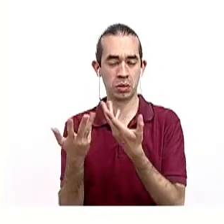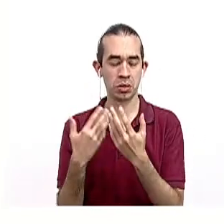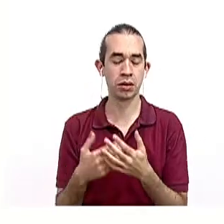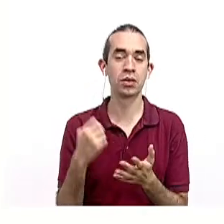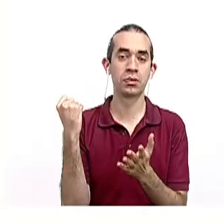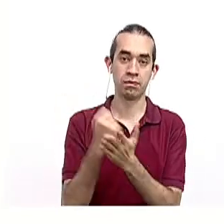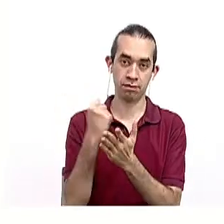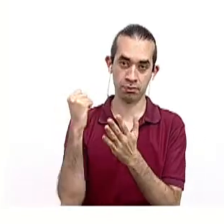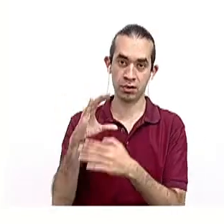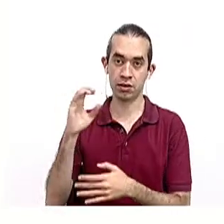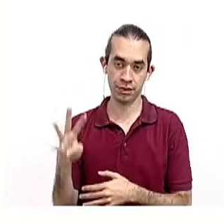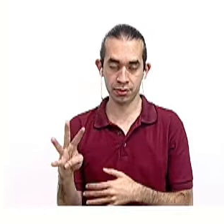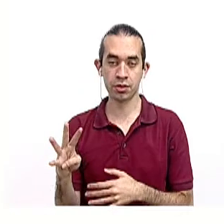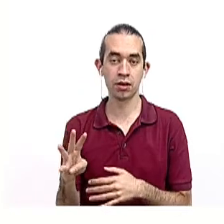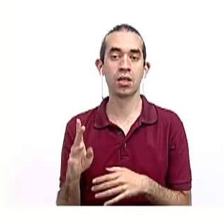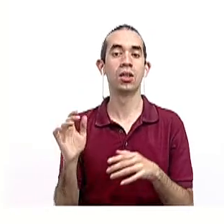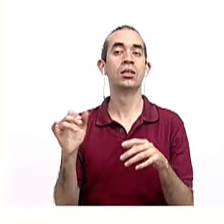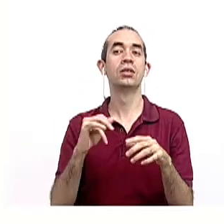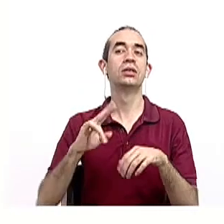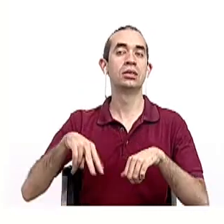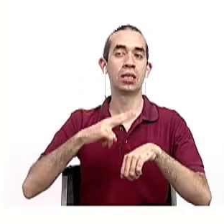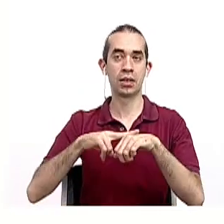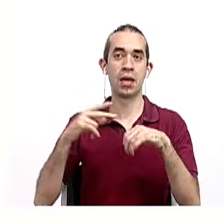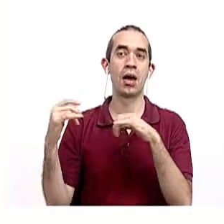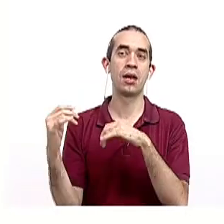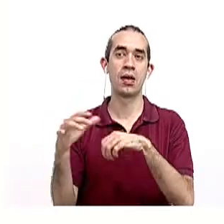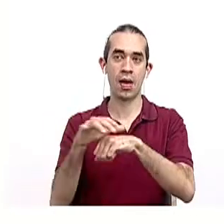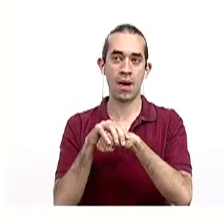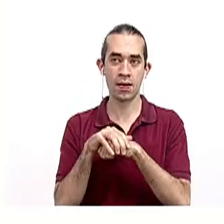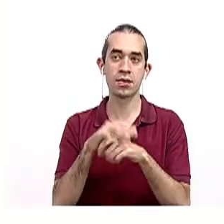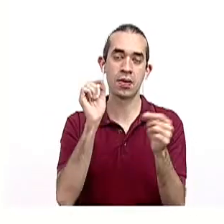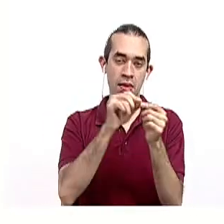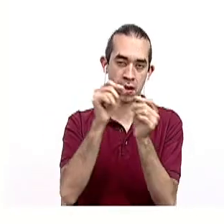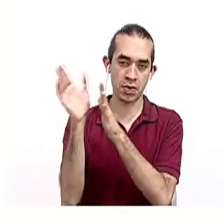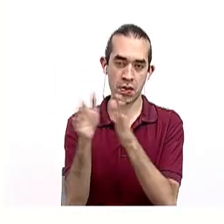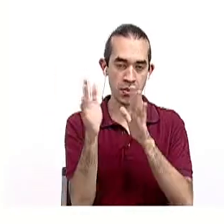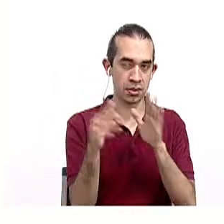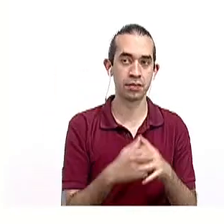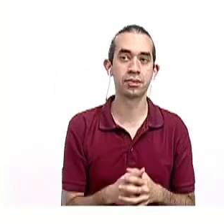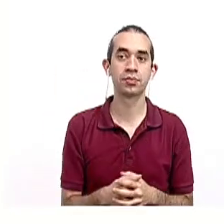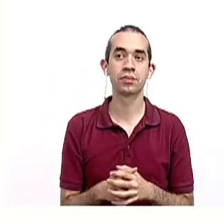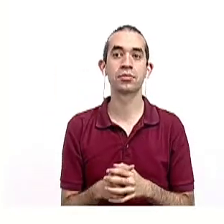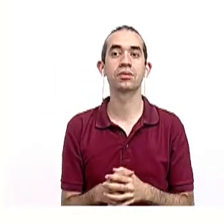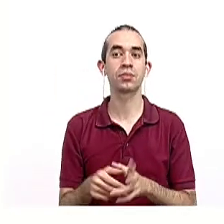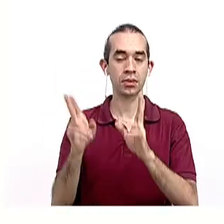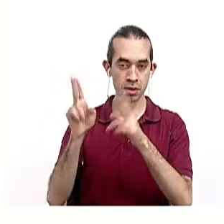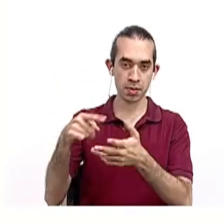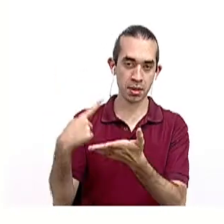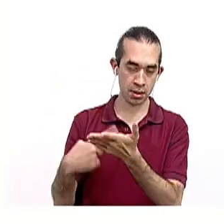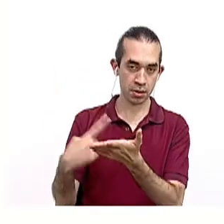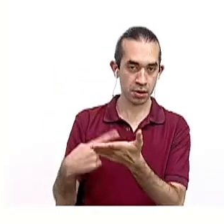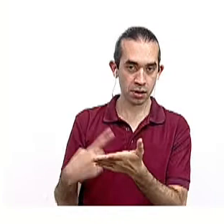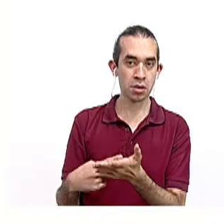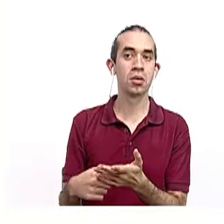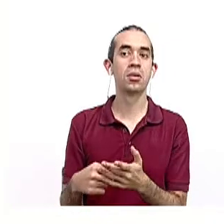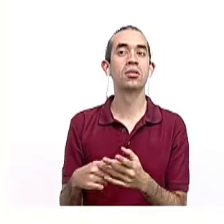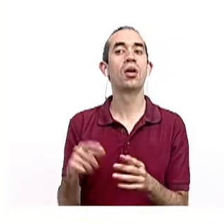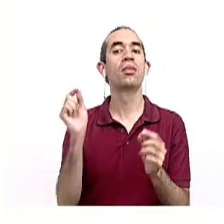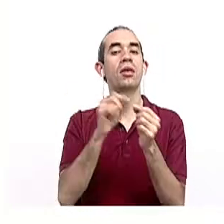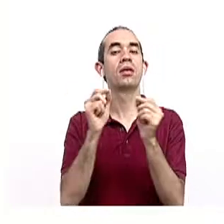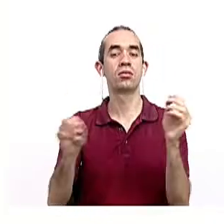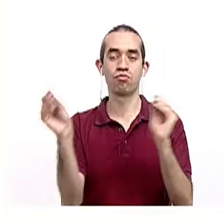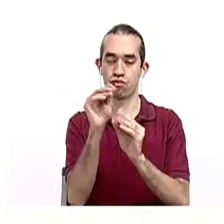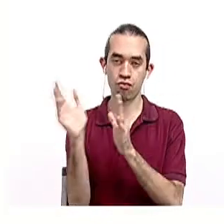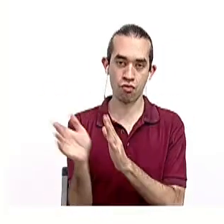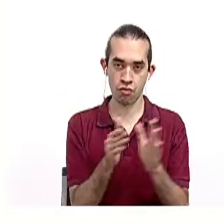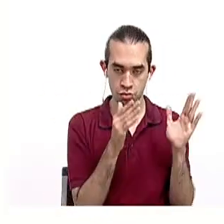standard English. And finally, we're going to retell important details of a discussion about carbon footprint